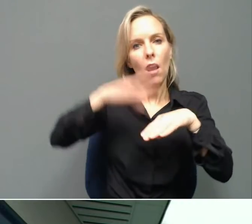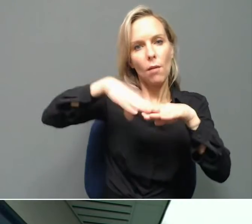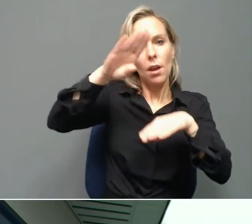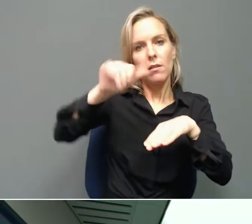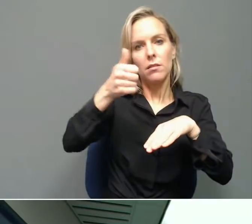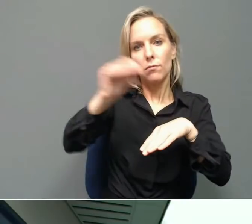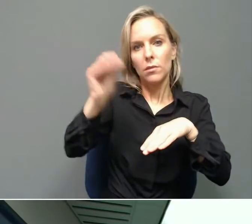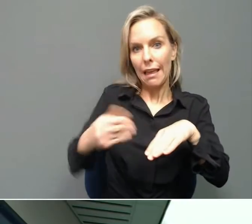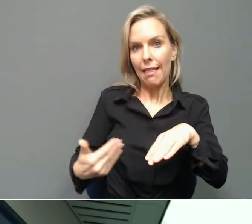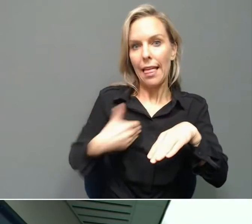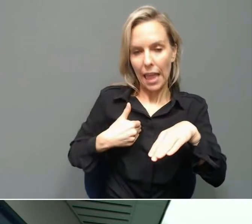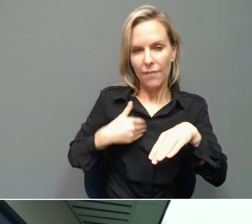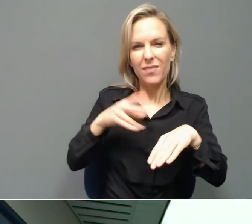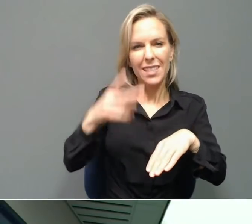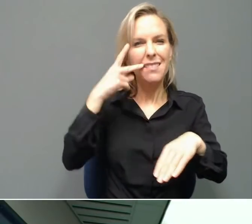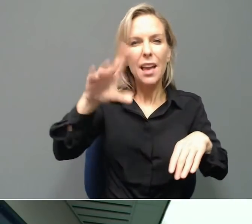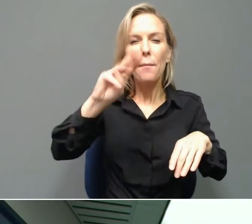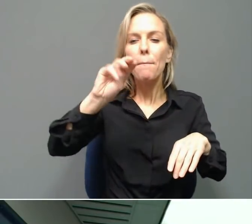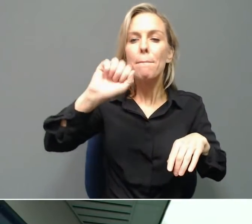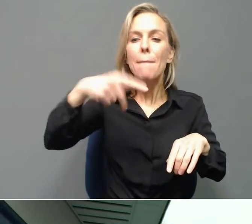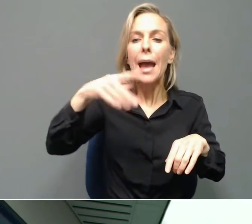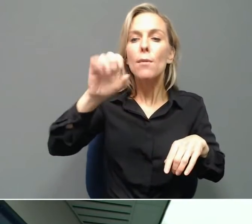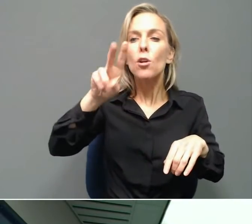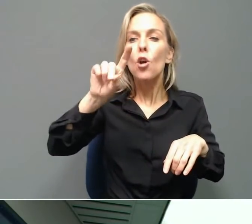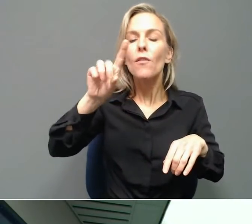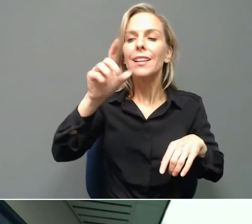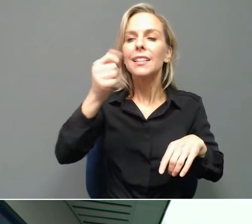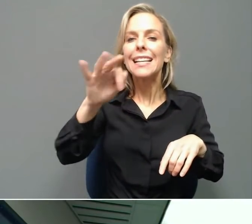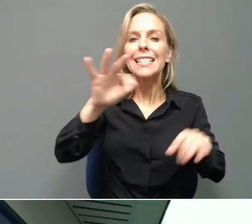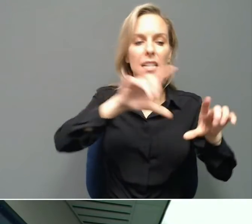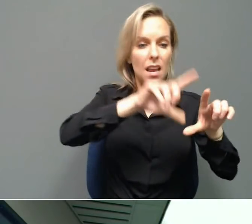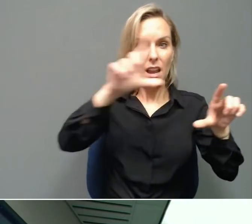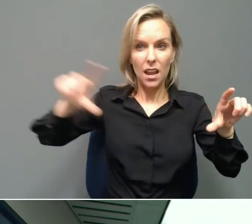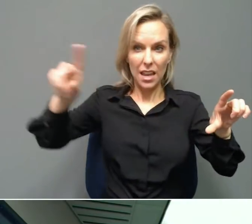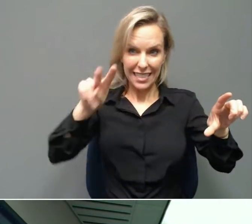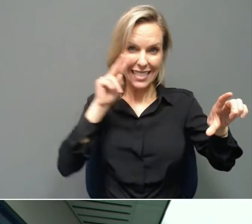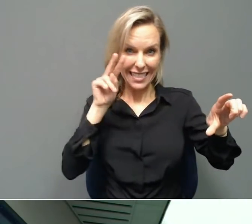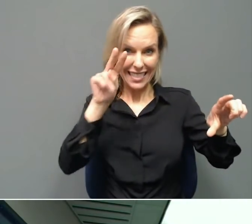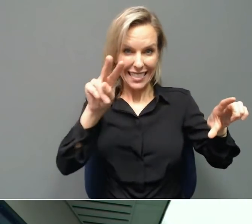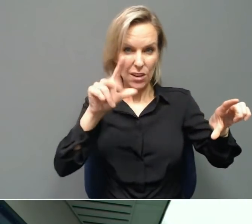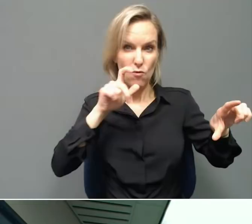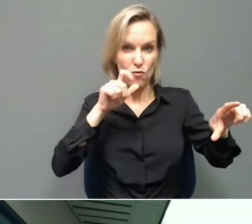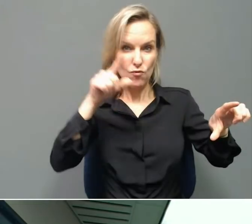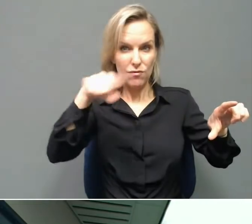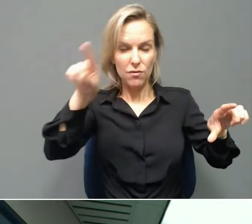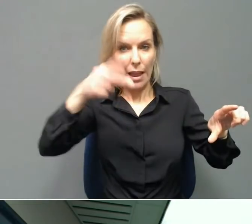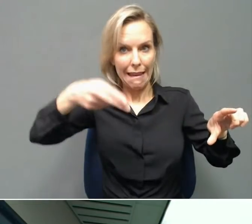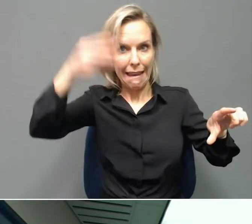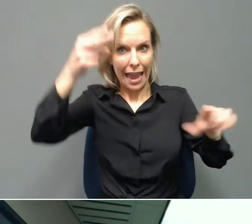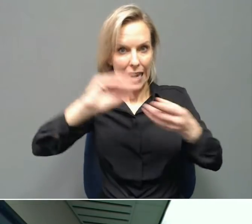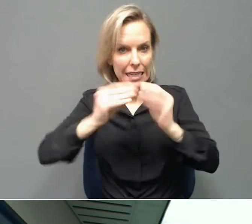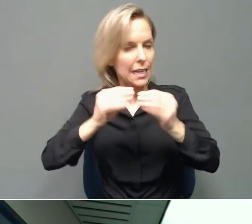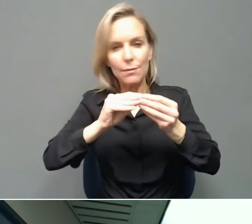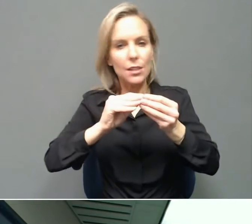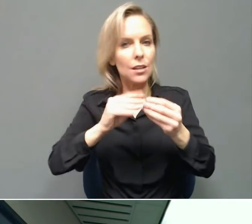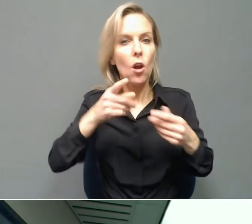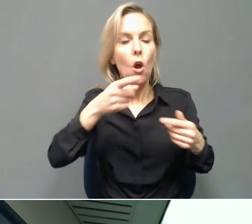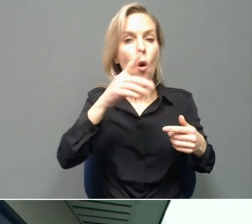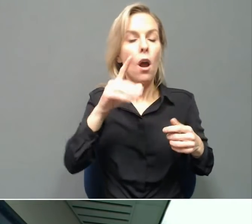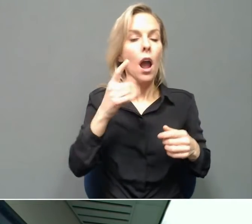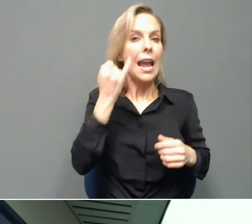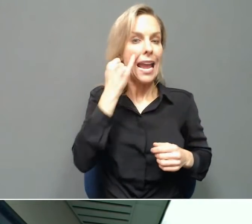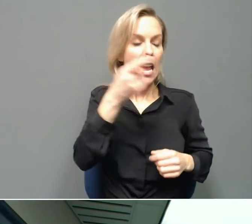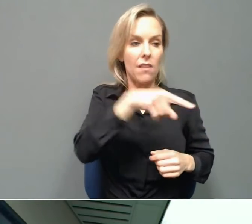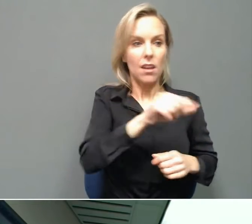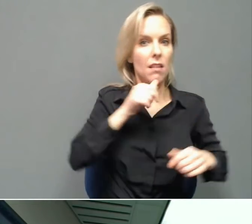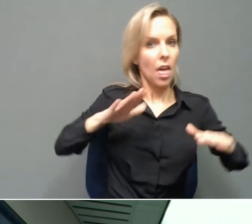the KY COVID-19 website, and less than 70% of the residents in the facility are fully vaccinated. Secondly, if